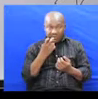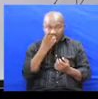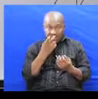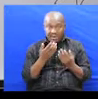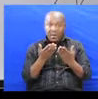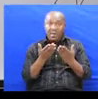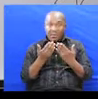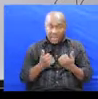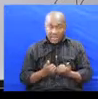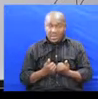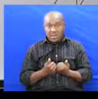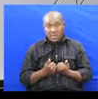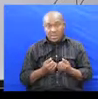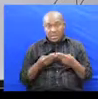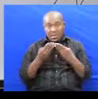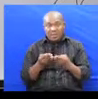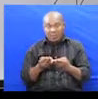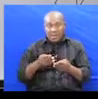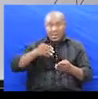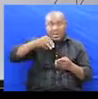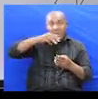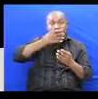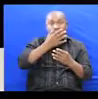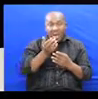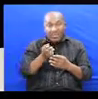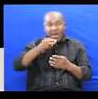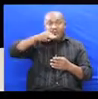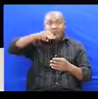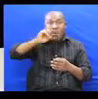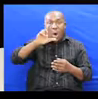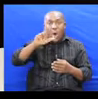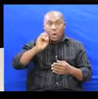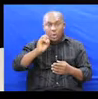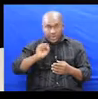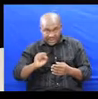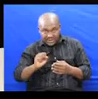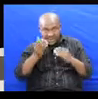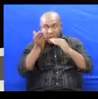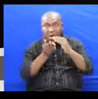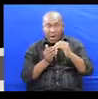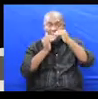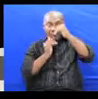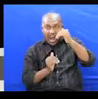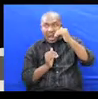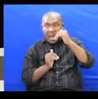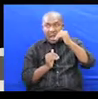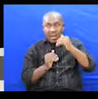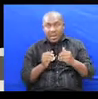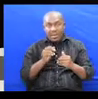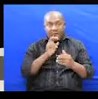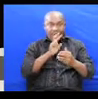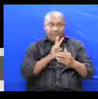volume times the molar mass. I guess in mathematics this is correct. In mathematics this